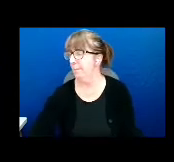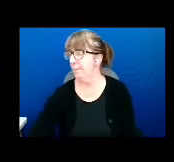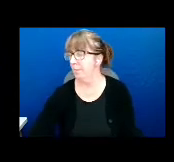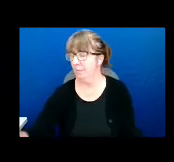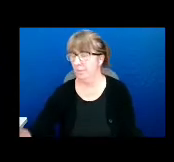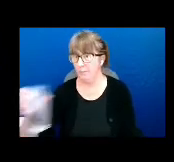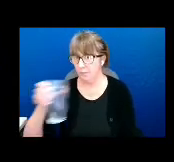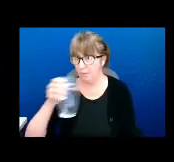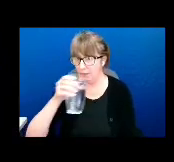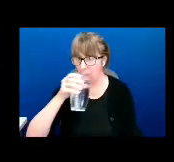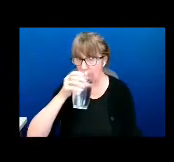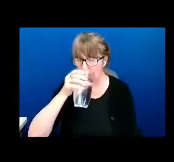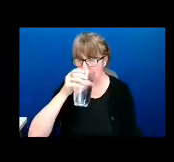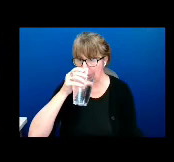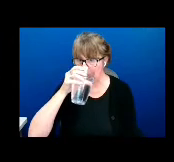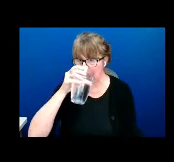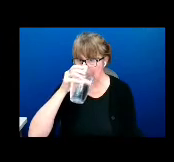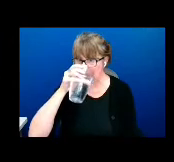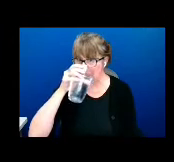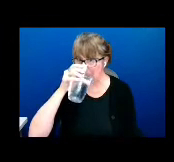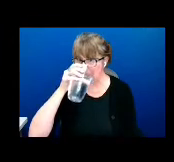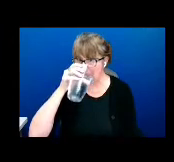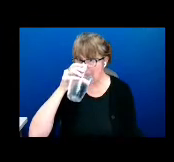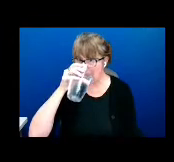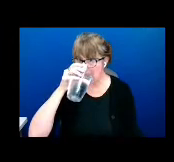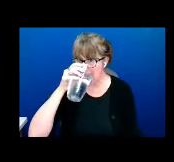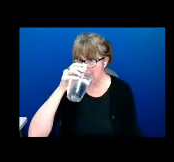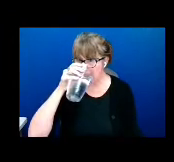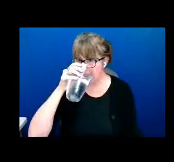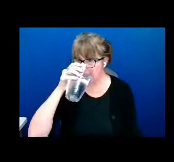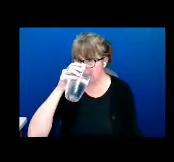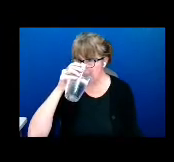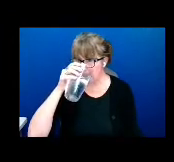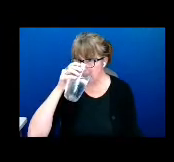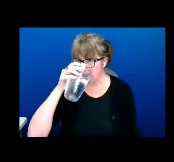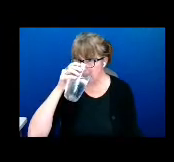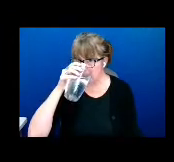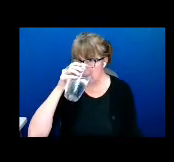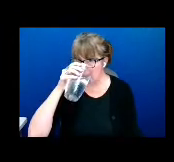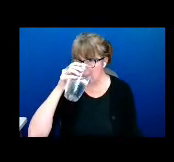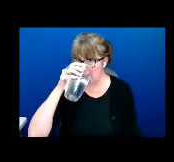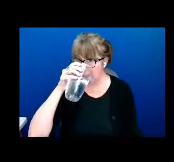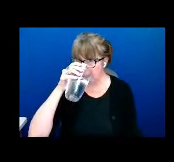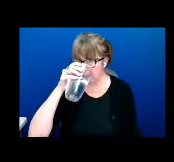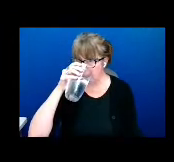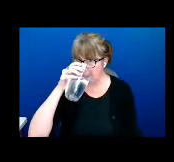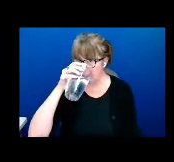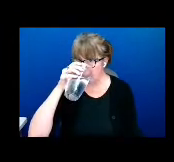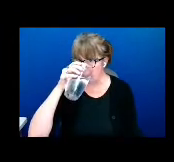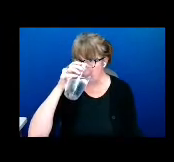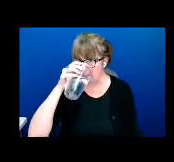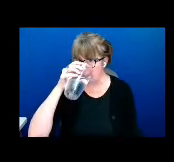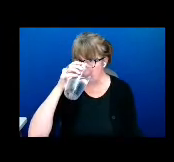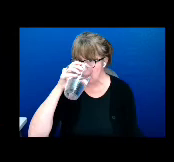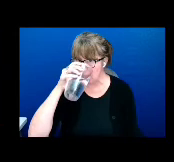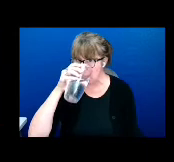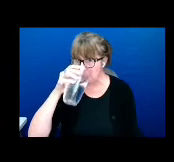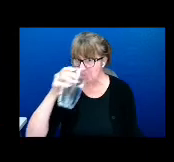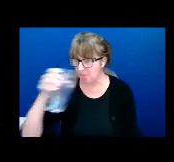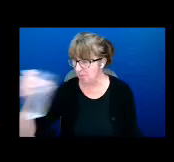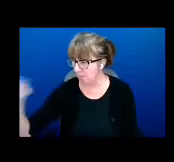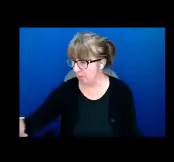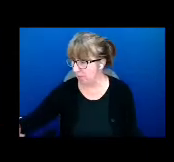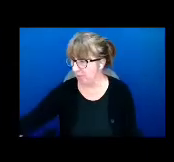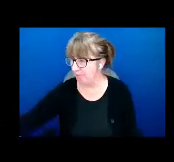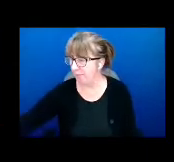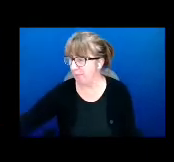Many people told me I'm one of the smartest guys they've ever met. when it comes to stats. Just remember, you